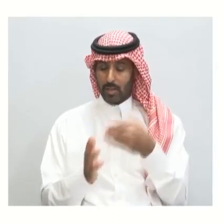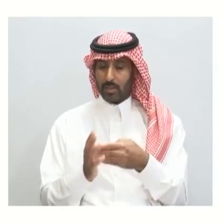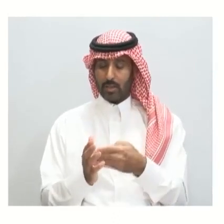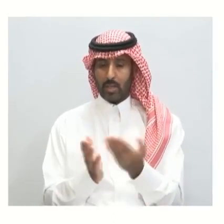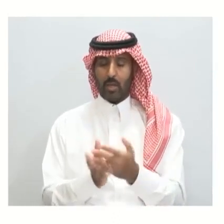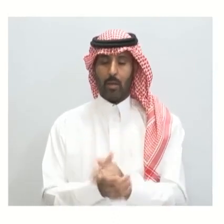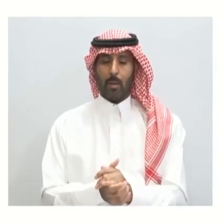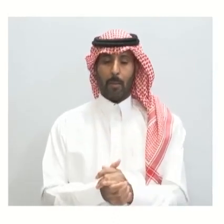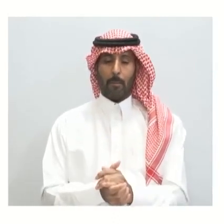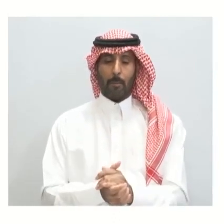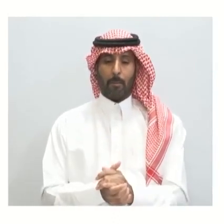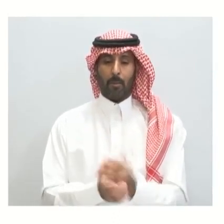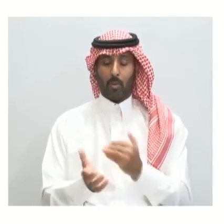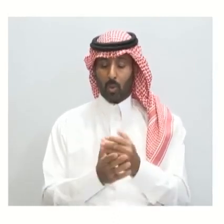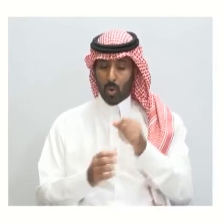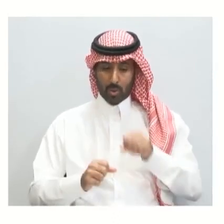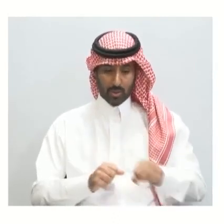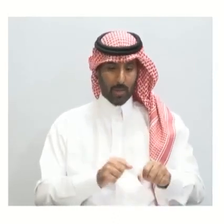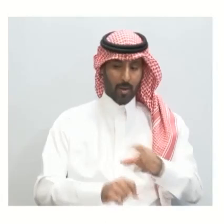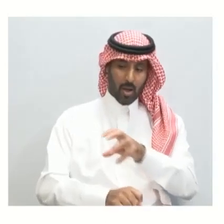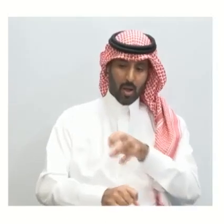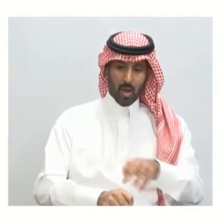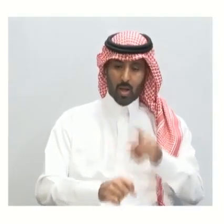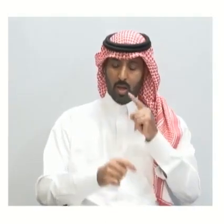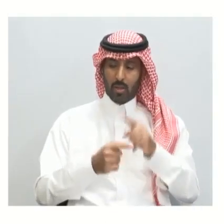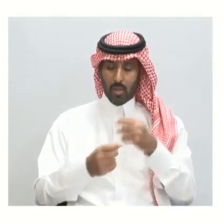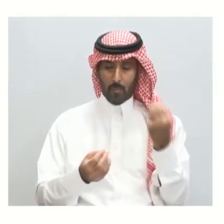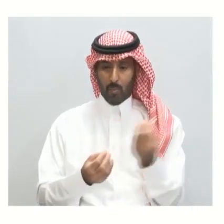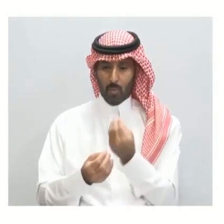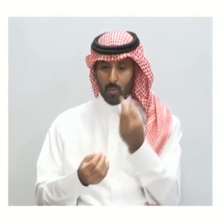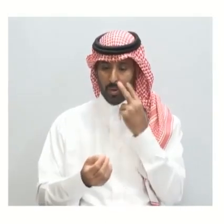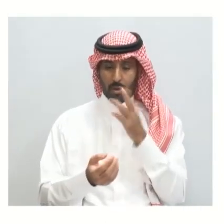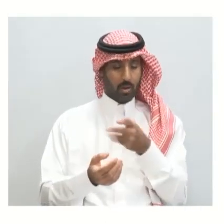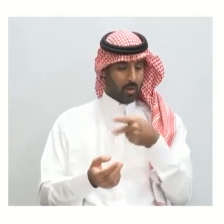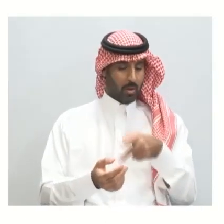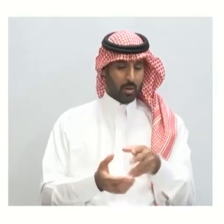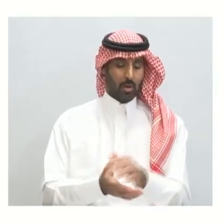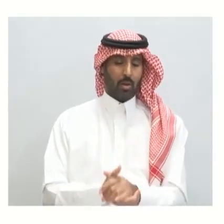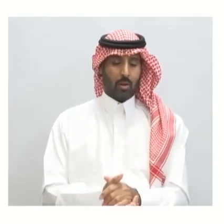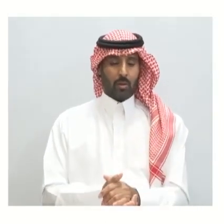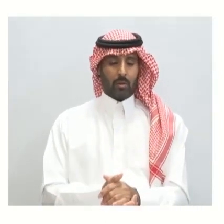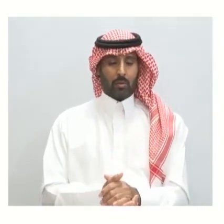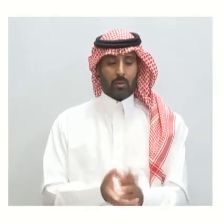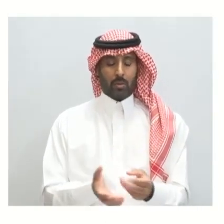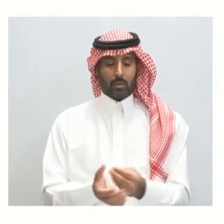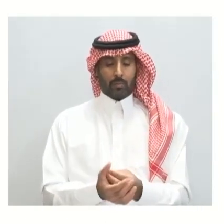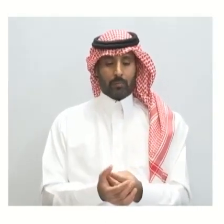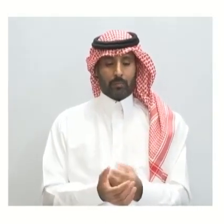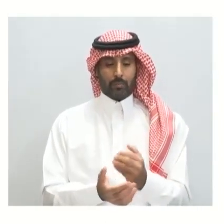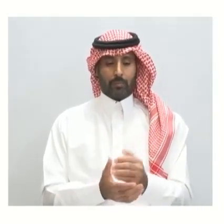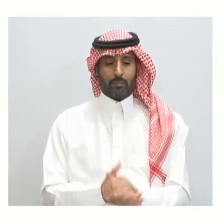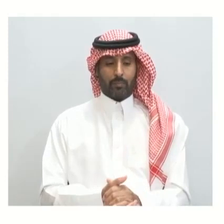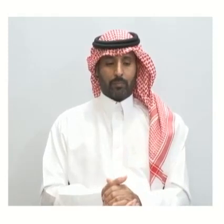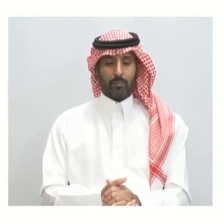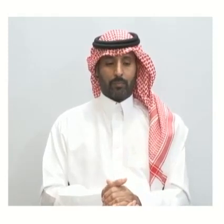college. We go shopping in the mall. We say here that we have gone shopping at the mall or in the